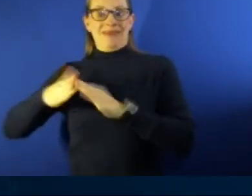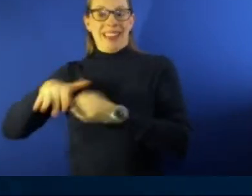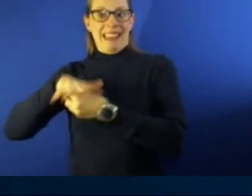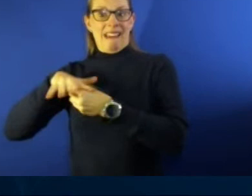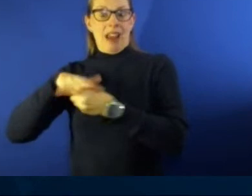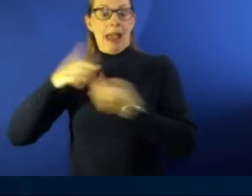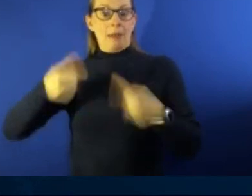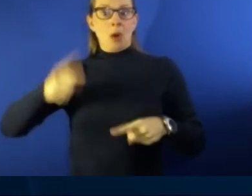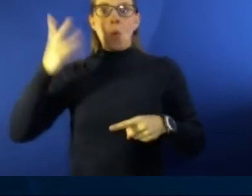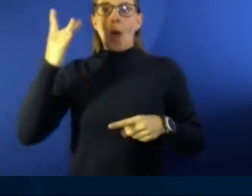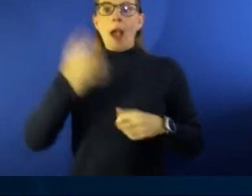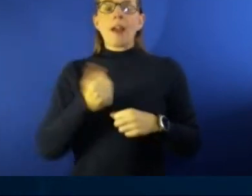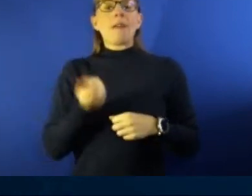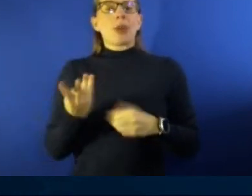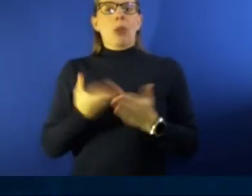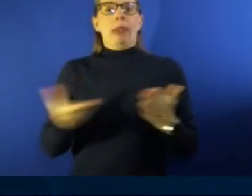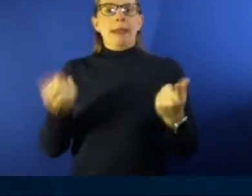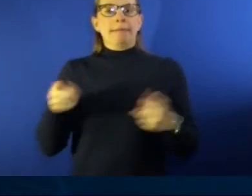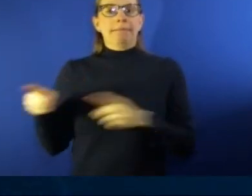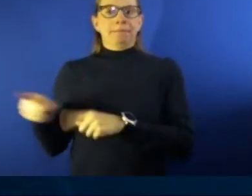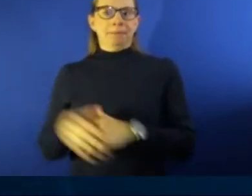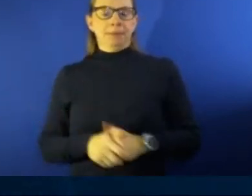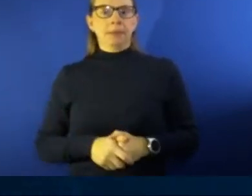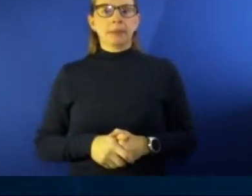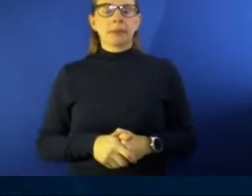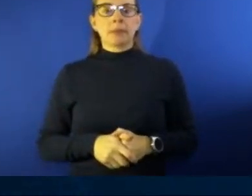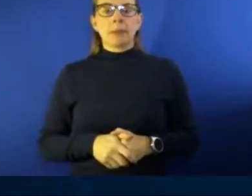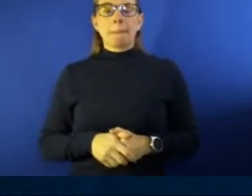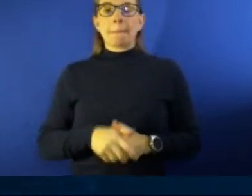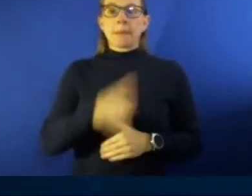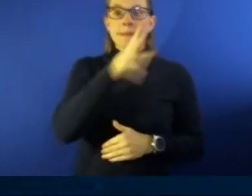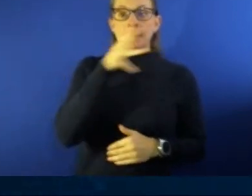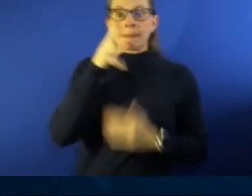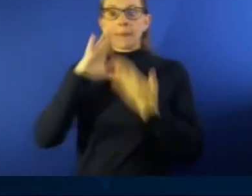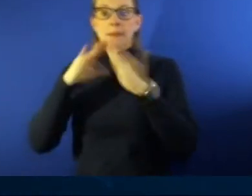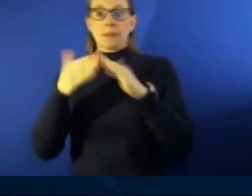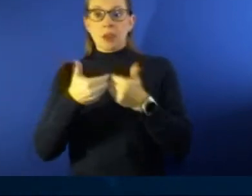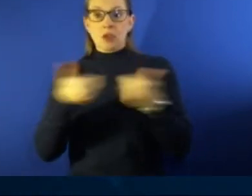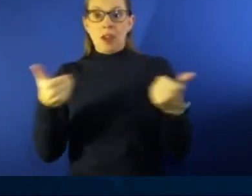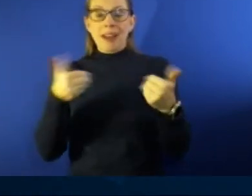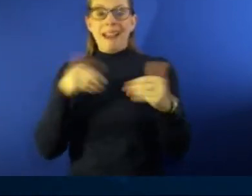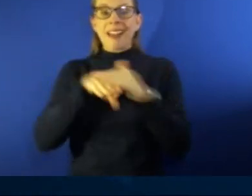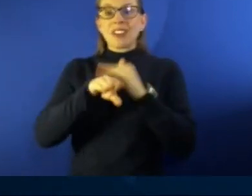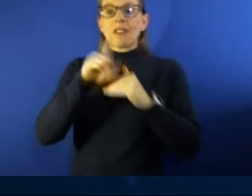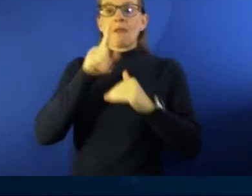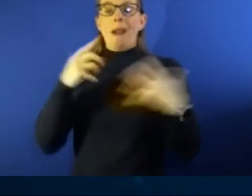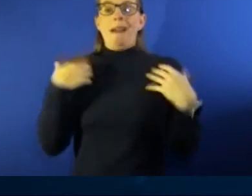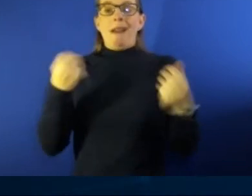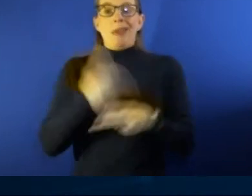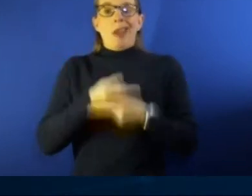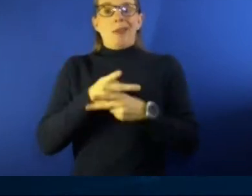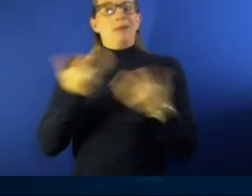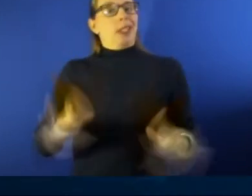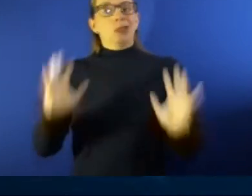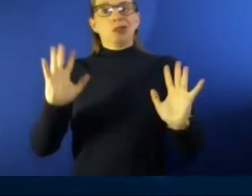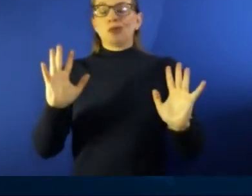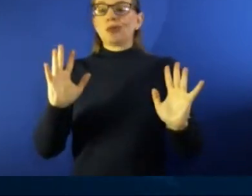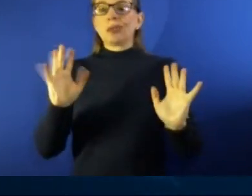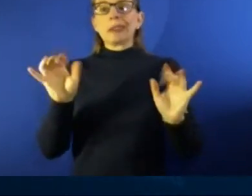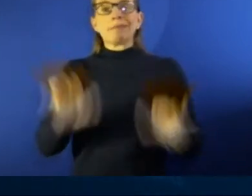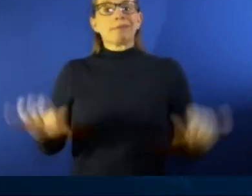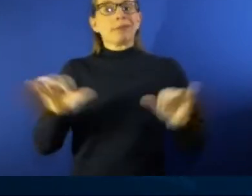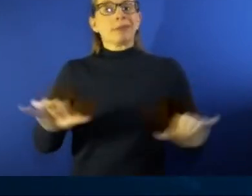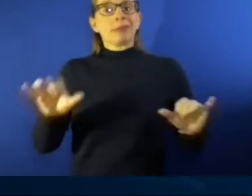have a couple things. There's already been a big rural versus urban divide in access to health care. That's something that's consistent here in Kansas as